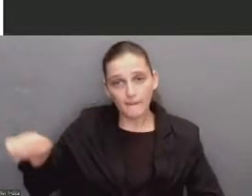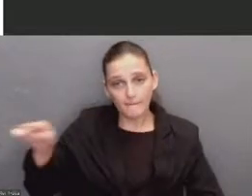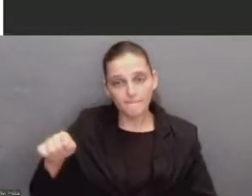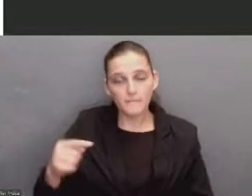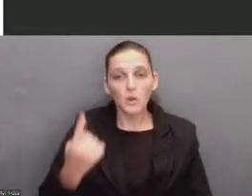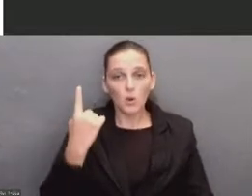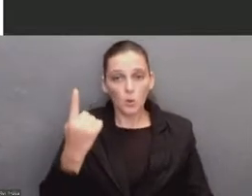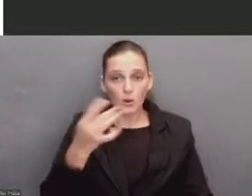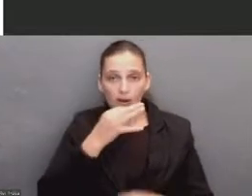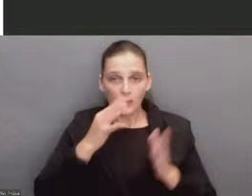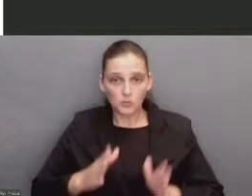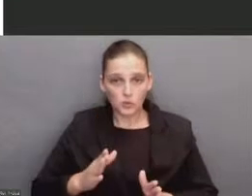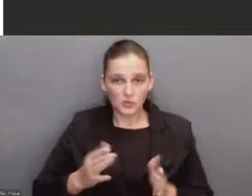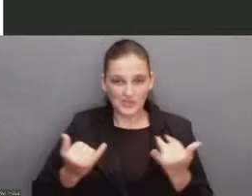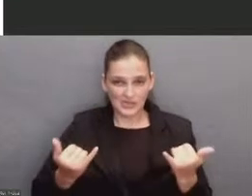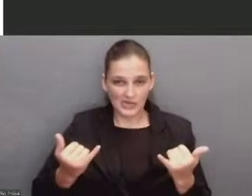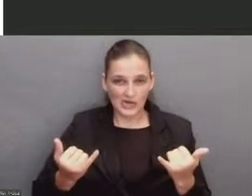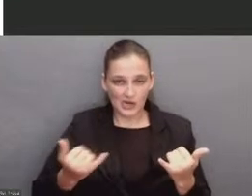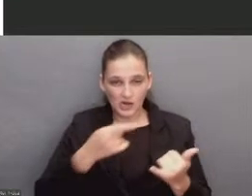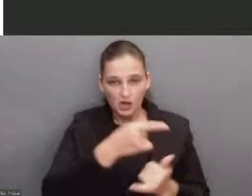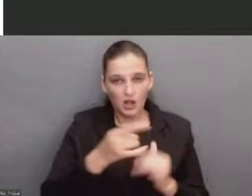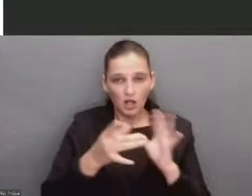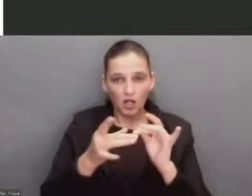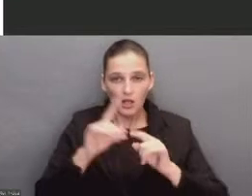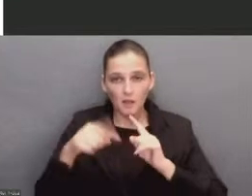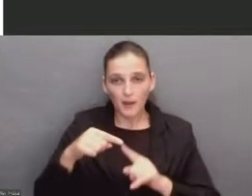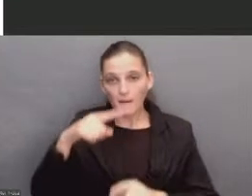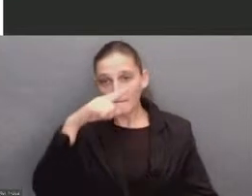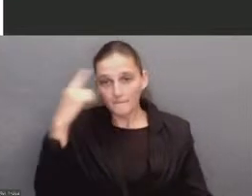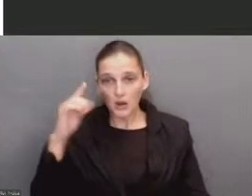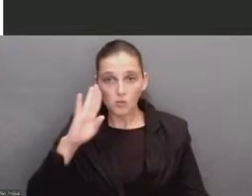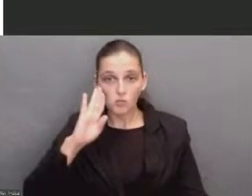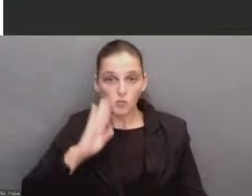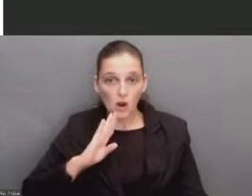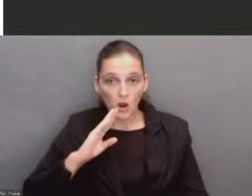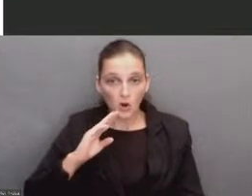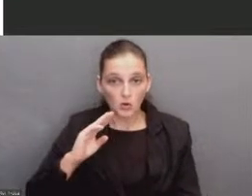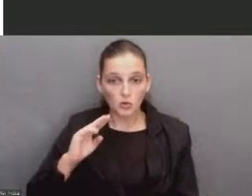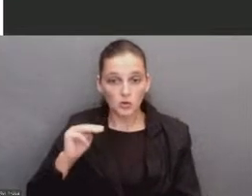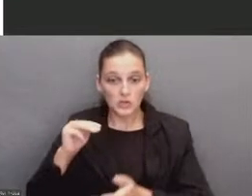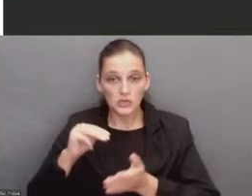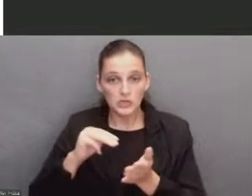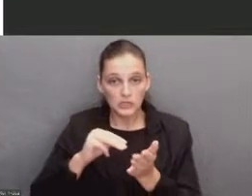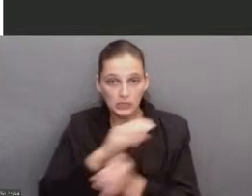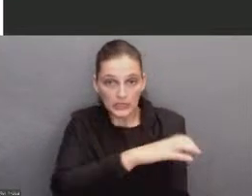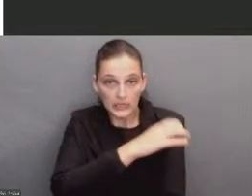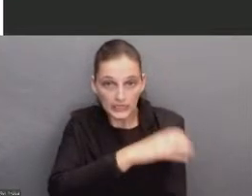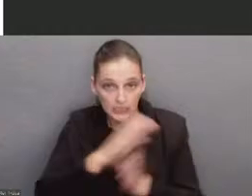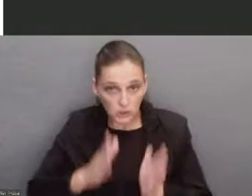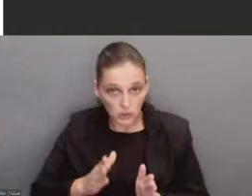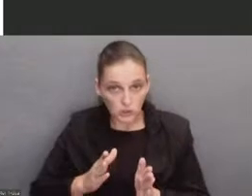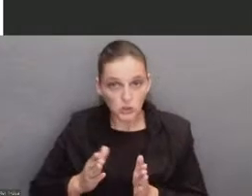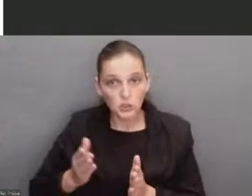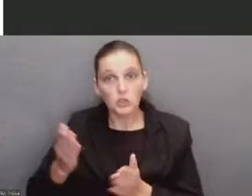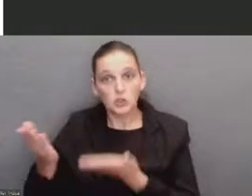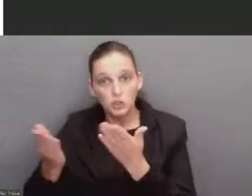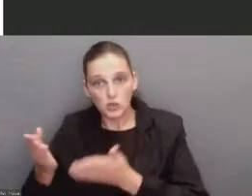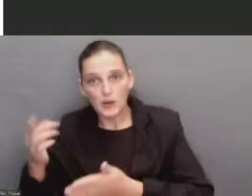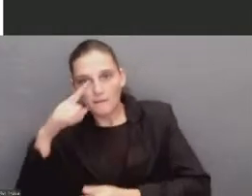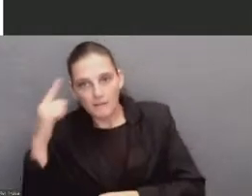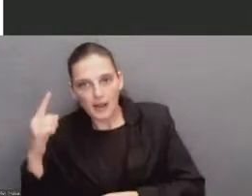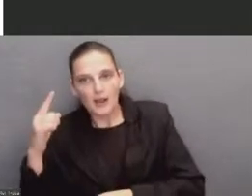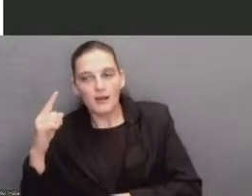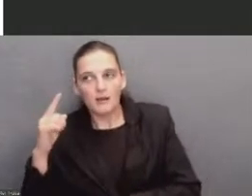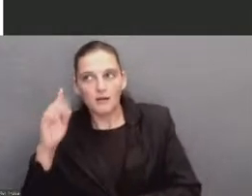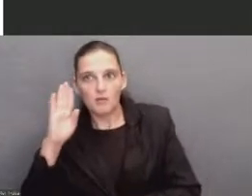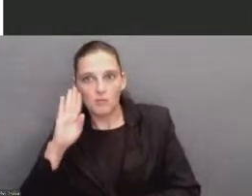earlier talked about how our Black and Brown clinicians who were serving Black and Brown people often felt that they did not have access